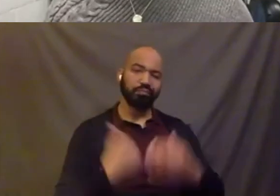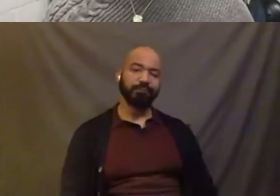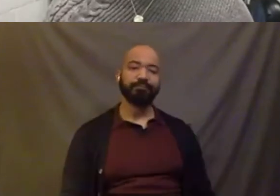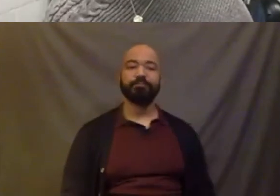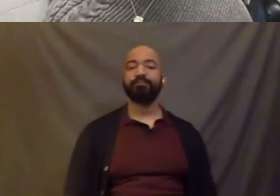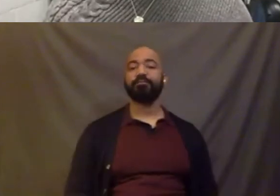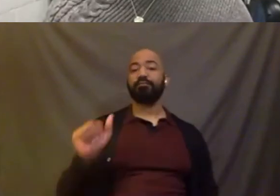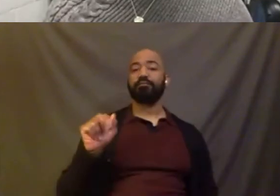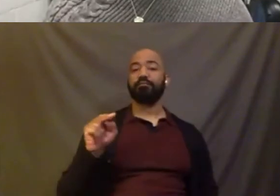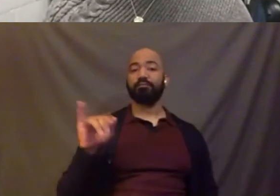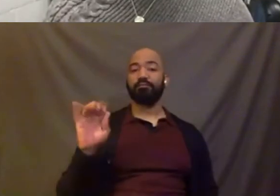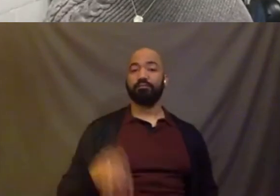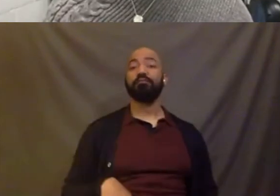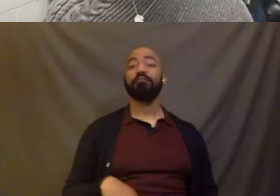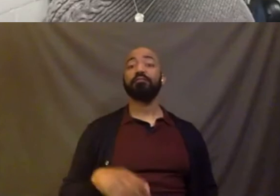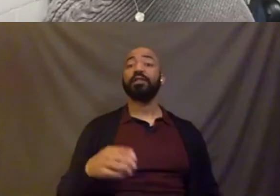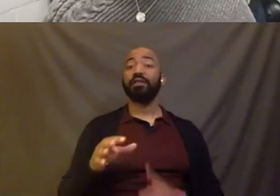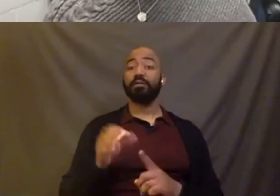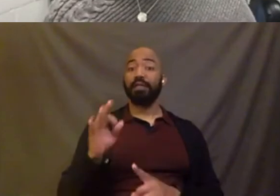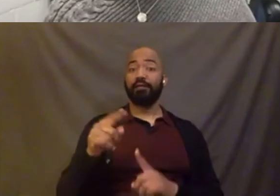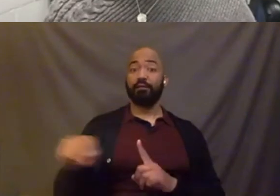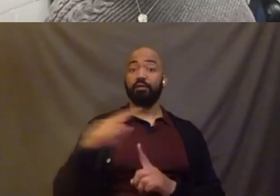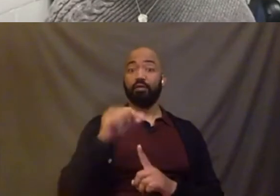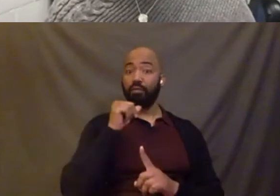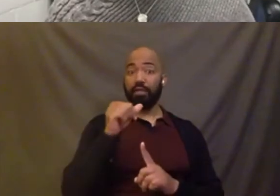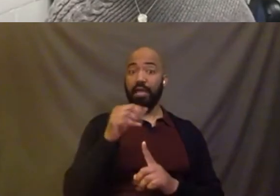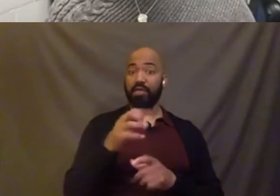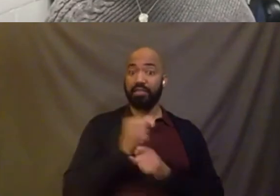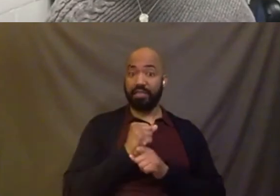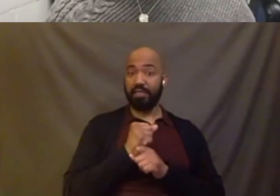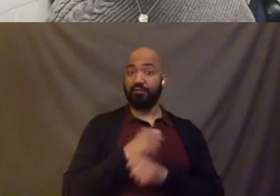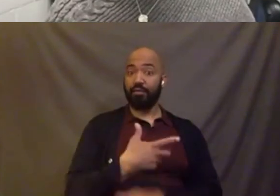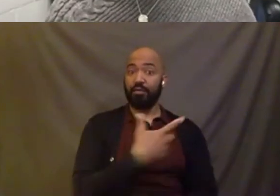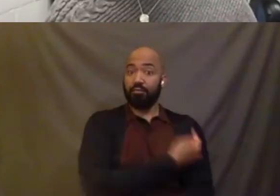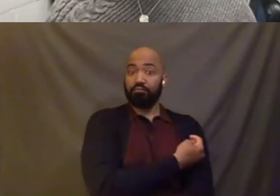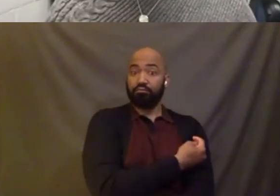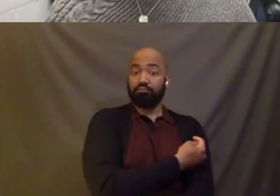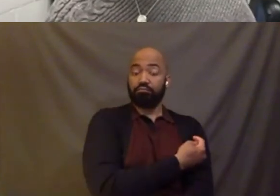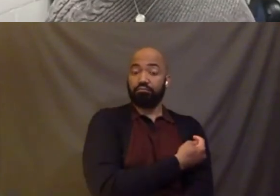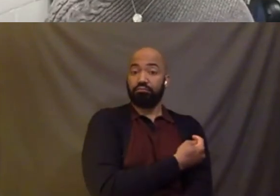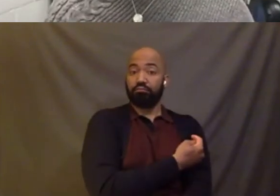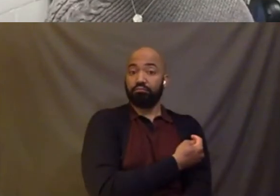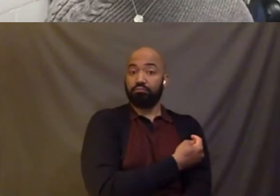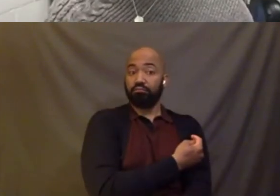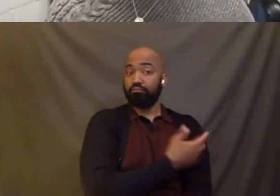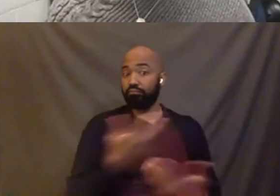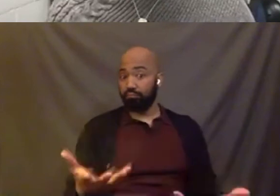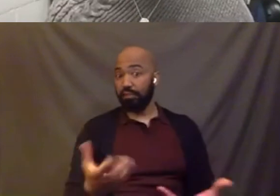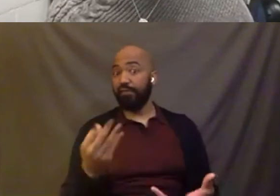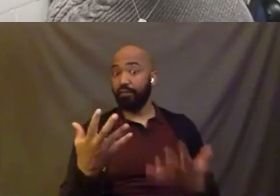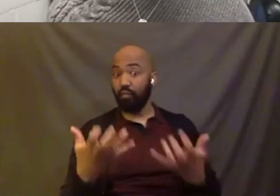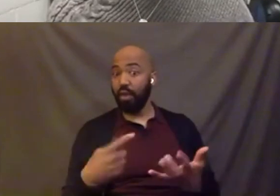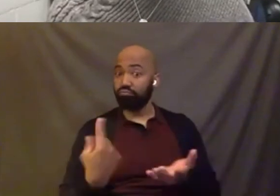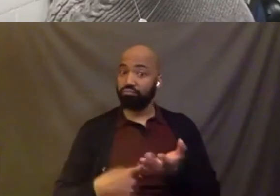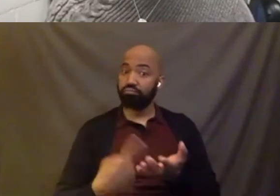anyone hasn't received their vaccine, maybe even to say why they may not have, or if they feel comfortable, like